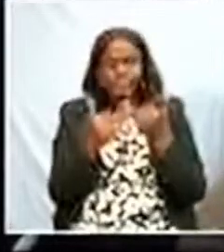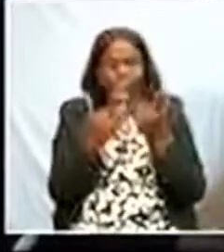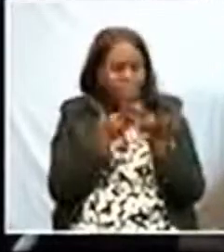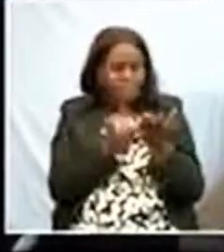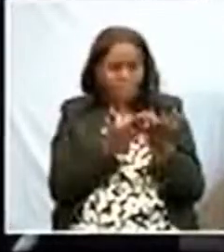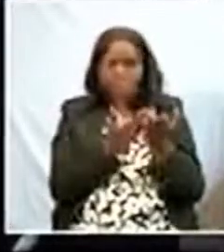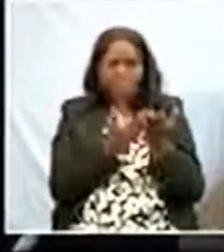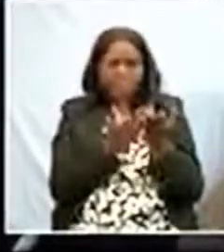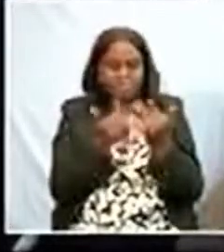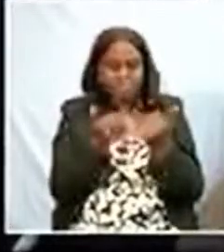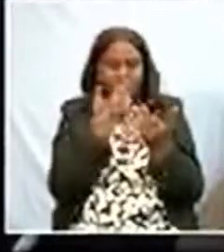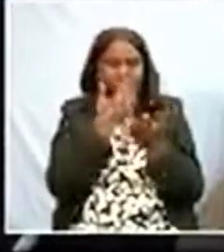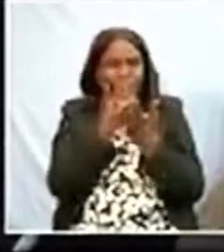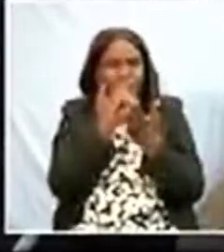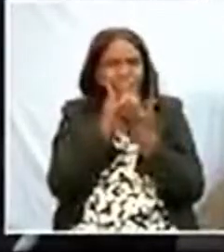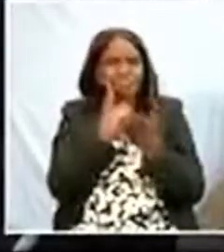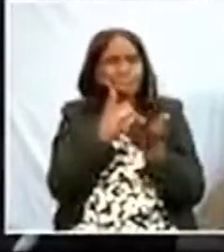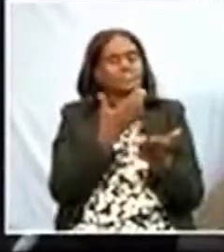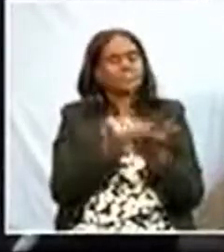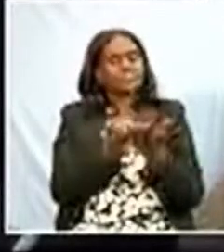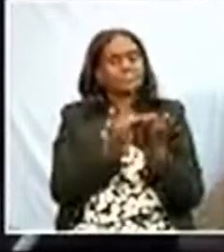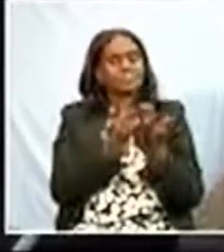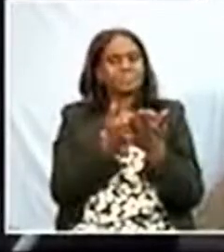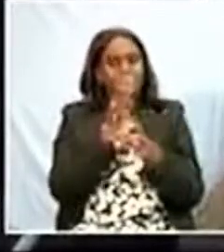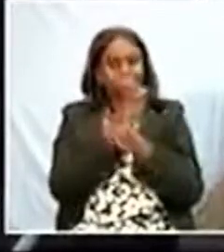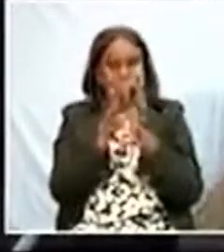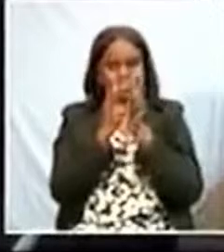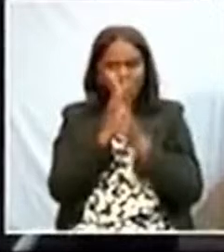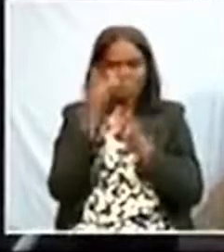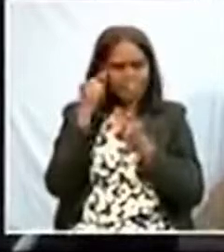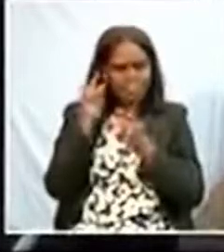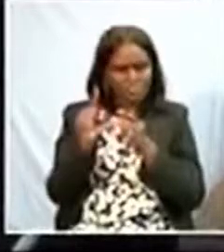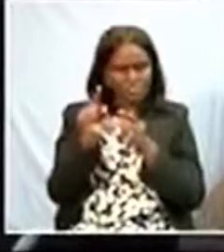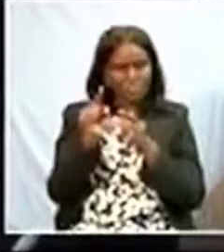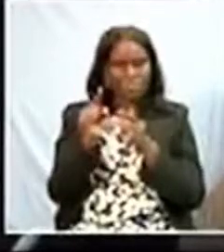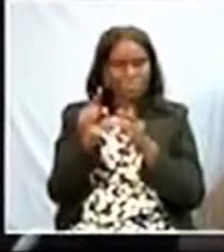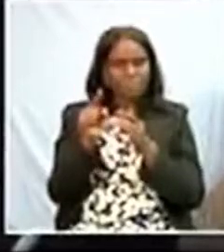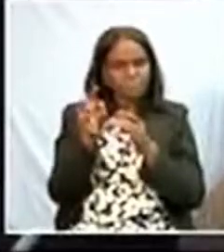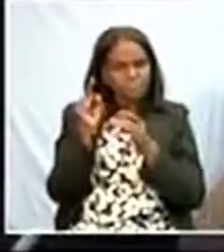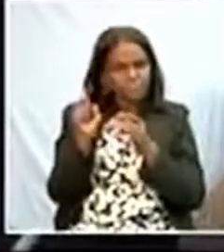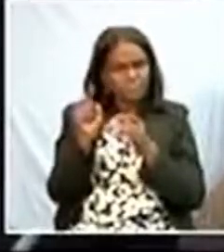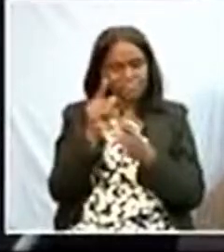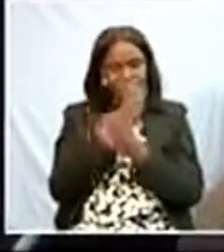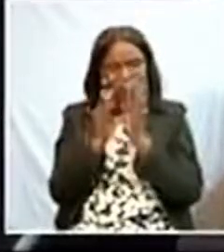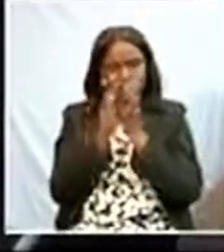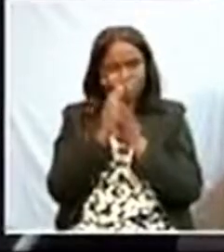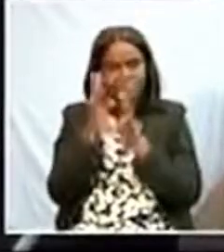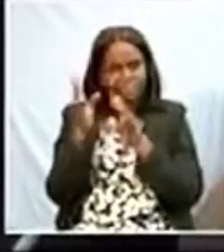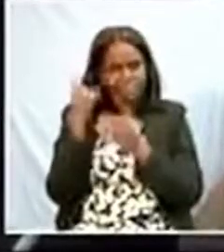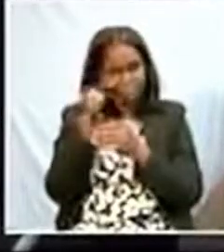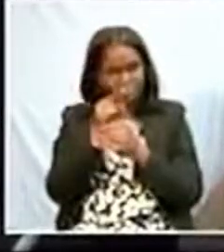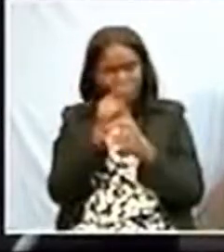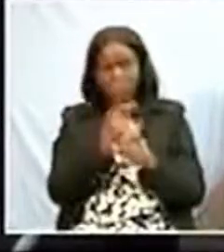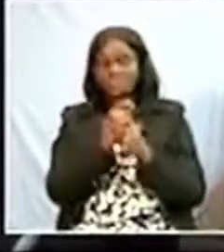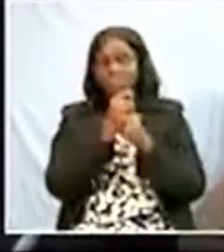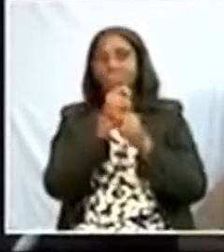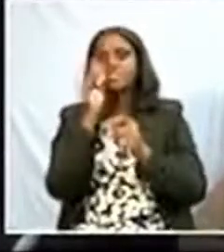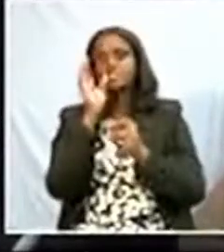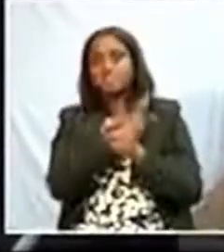is the evidence. The contract for the contract at Mulenga was awarded